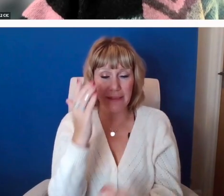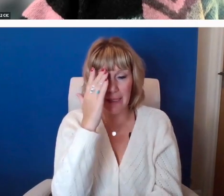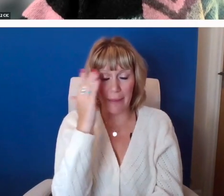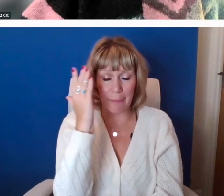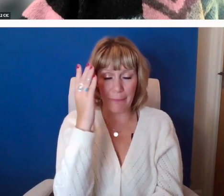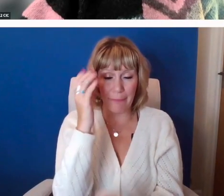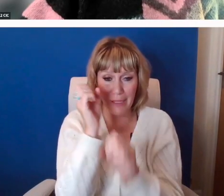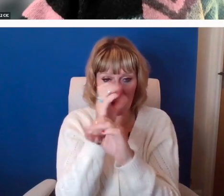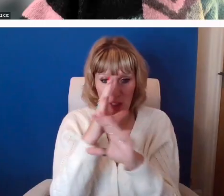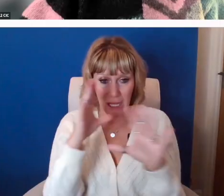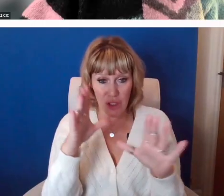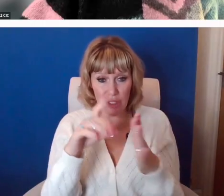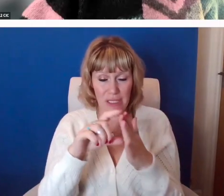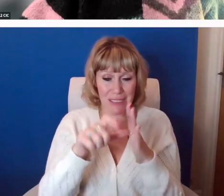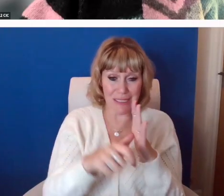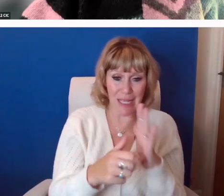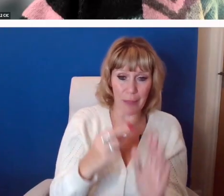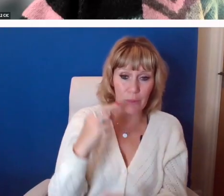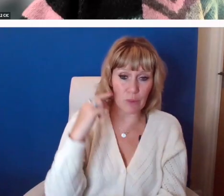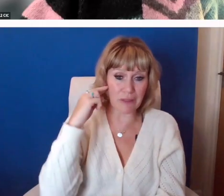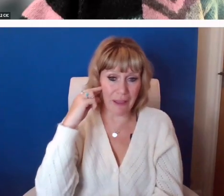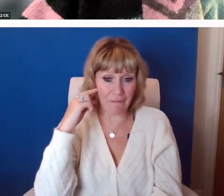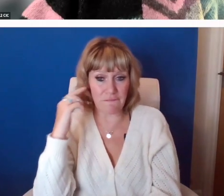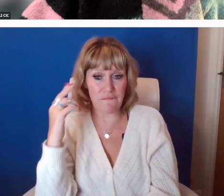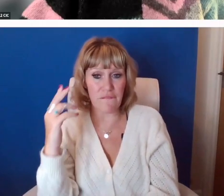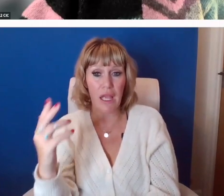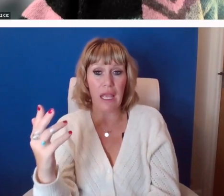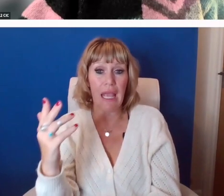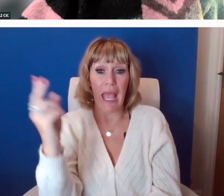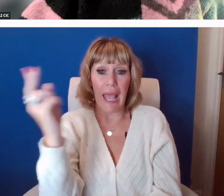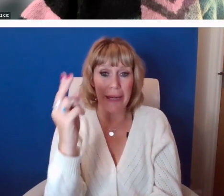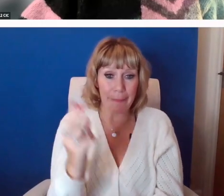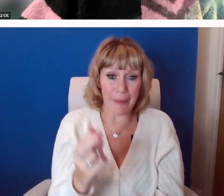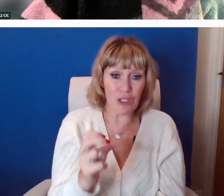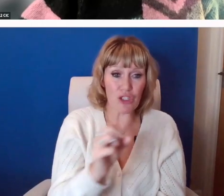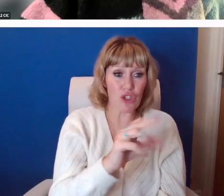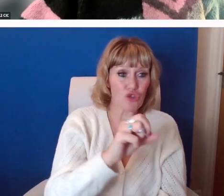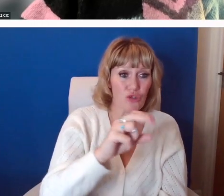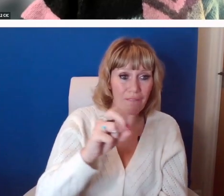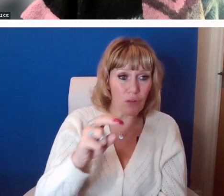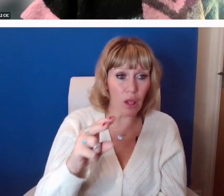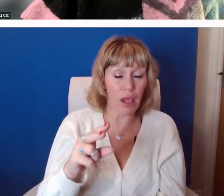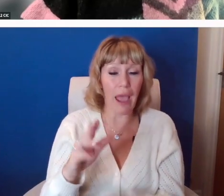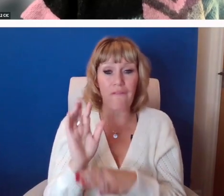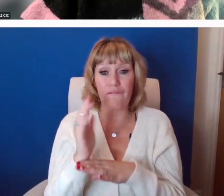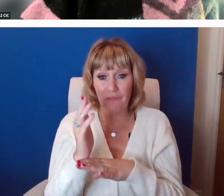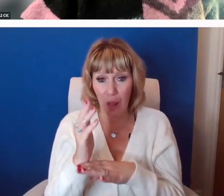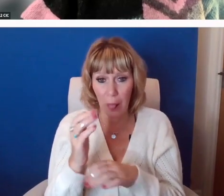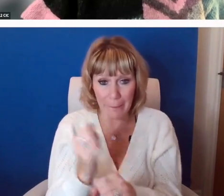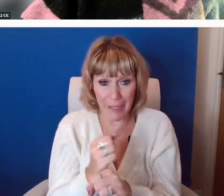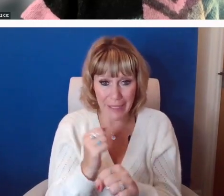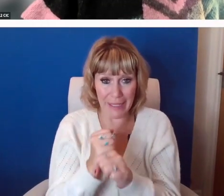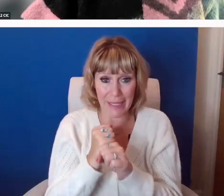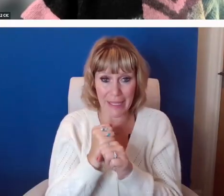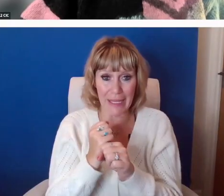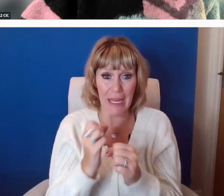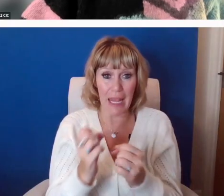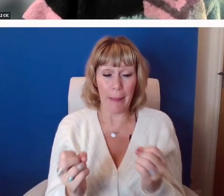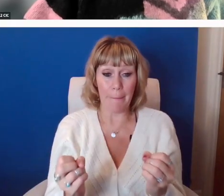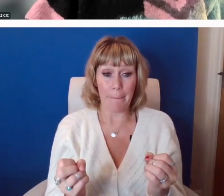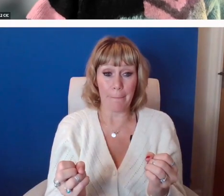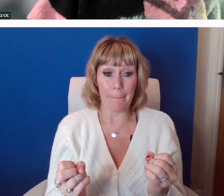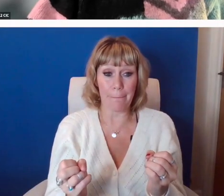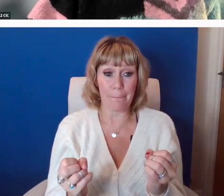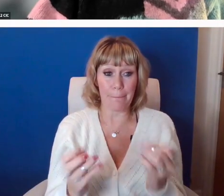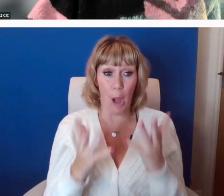deaf, disabled, interested, fun, animation, travel, and filmmaking written in bold red text.